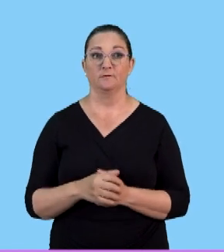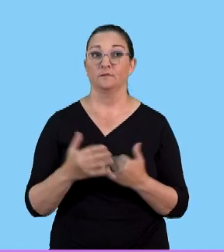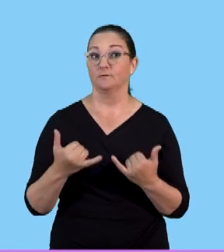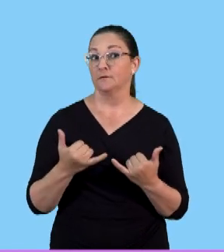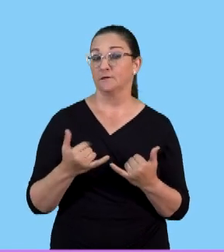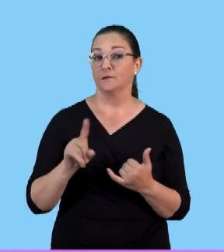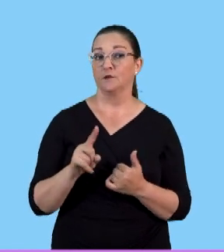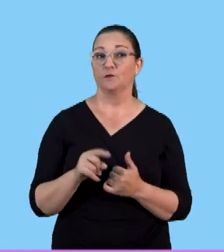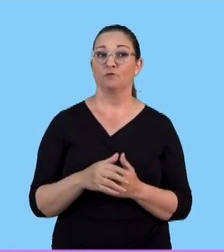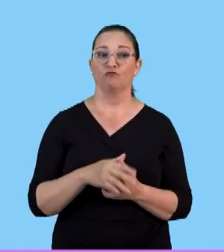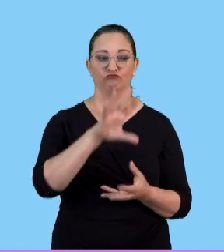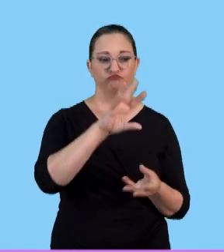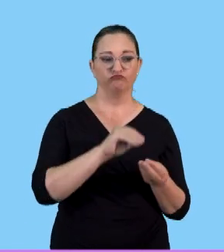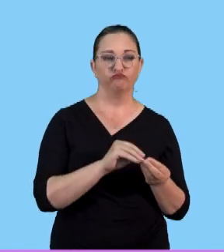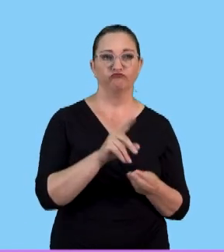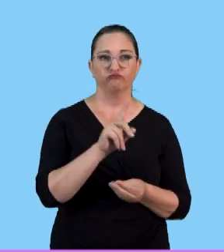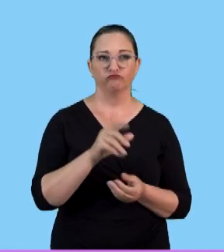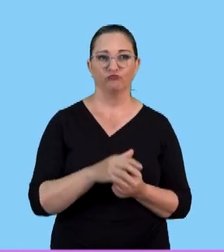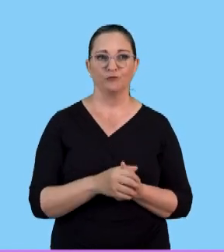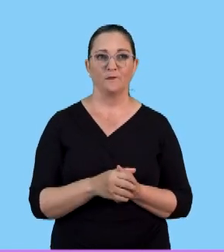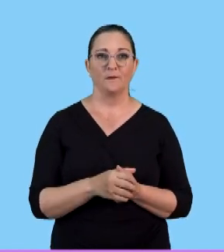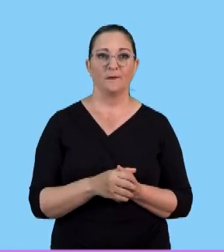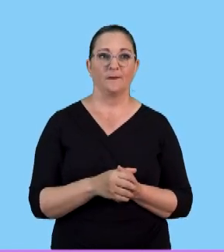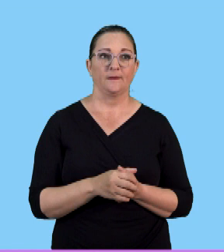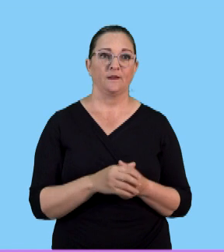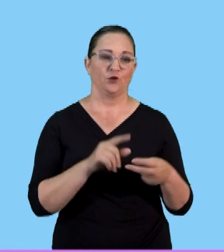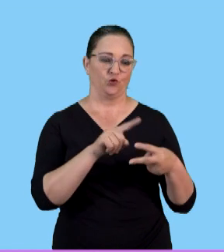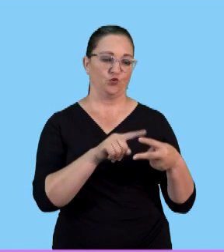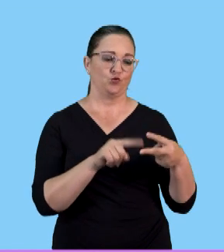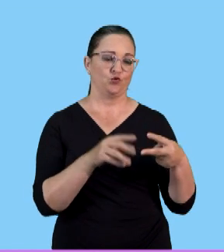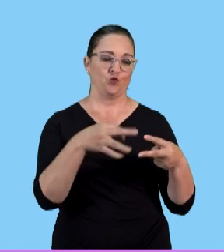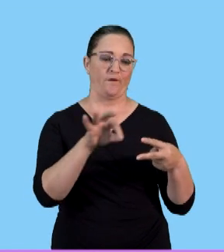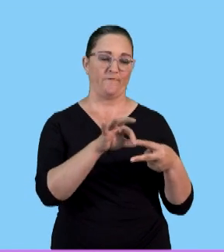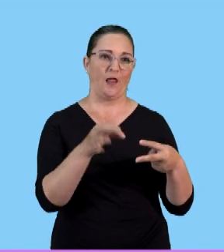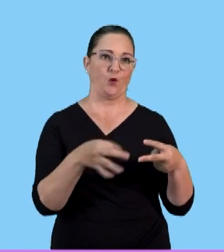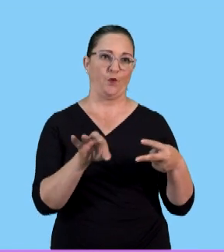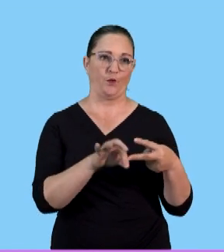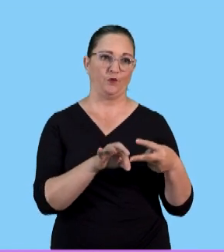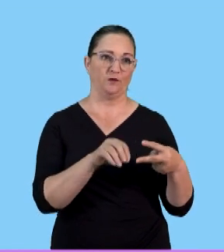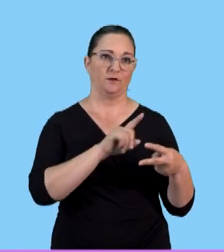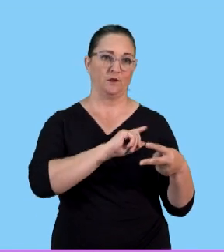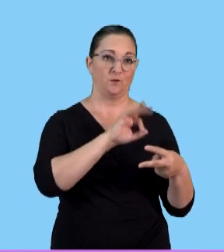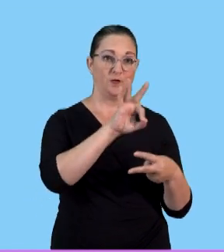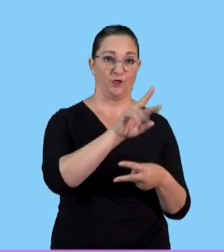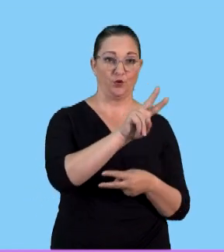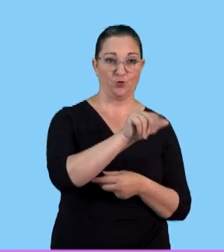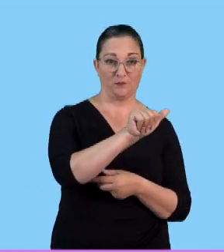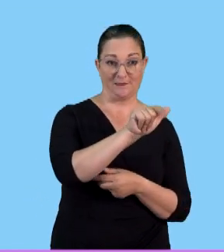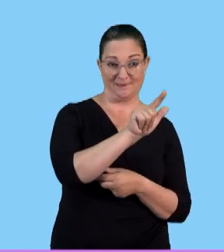5,590. So now we need to work out our total for these two values, adding